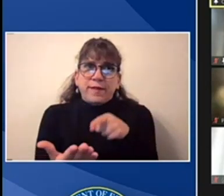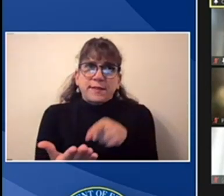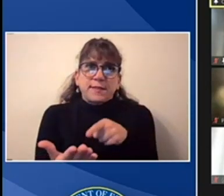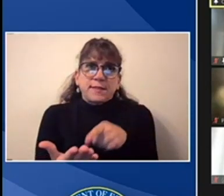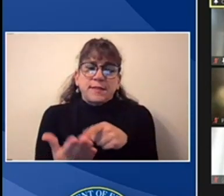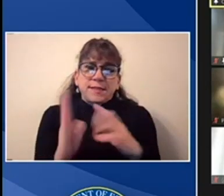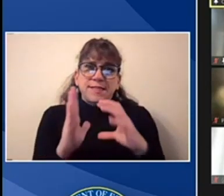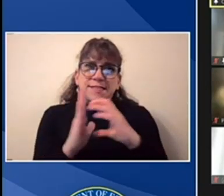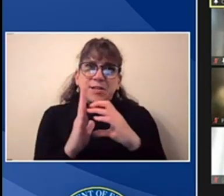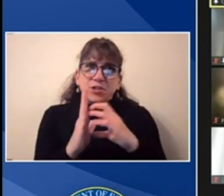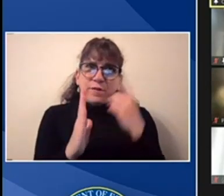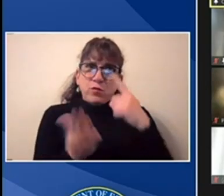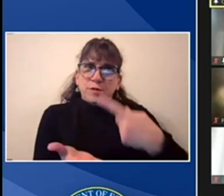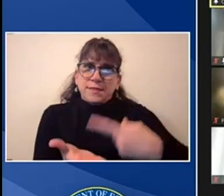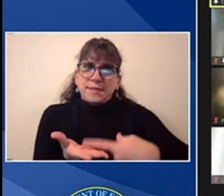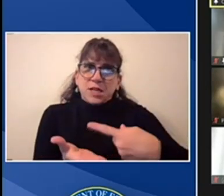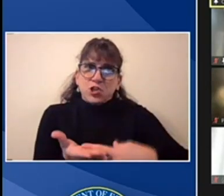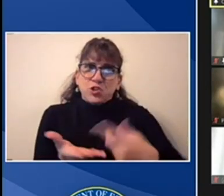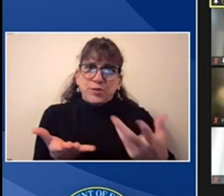section for discussion.